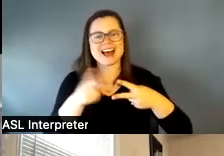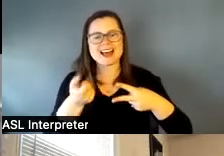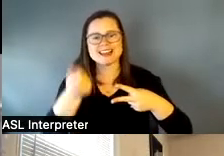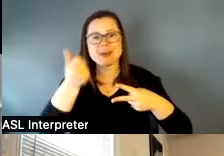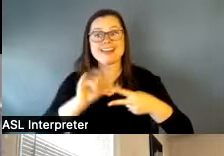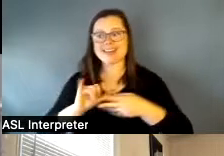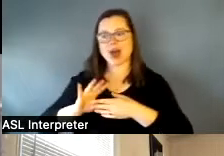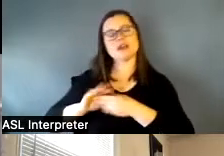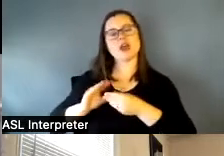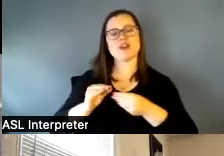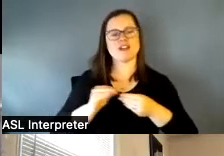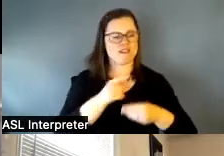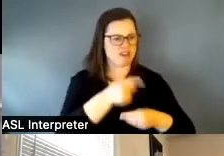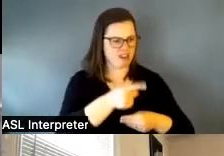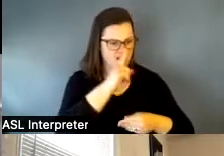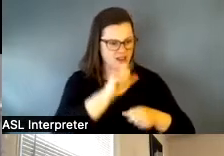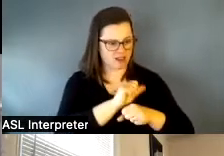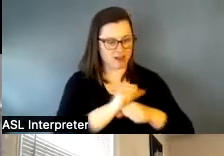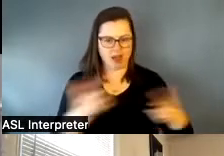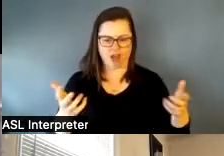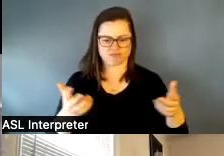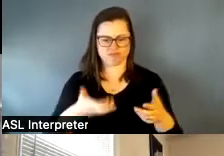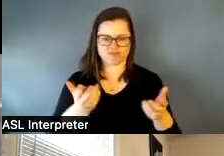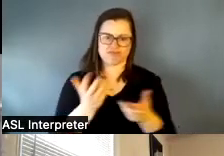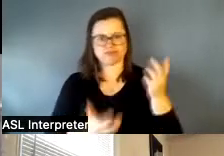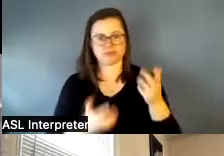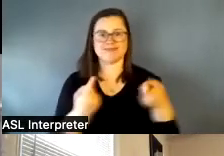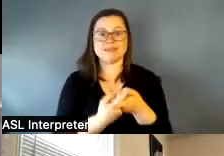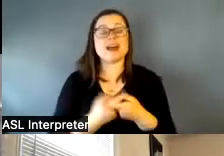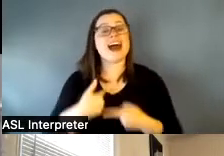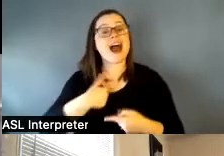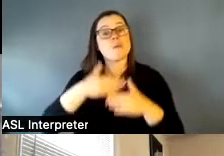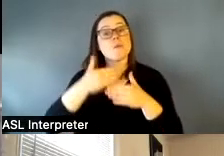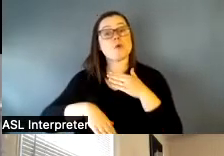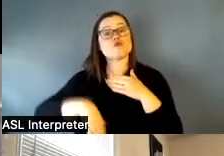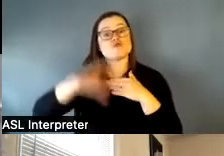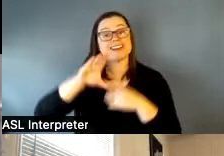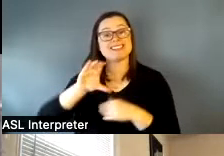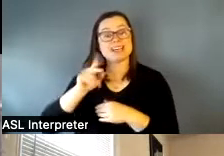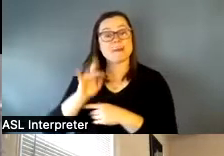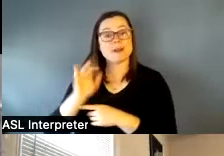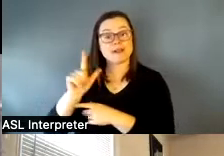narrative. I was born and raised in Capitol Hill, so not very far from